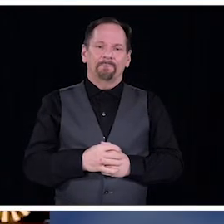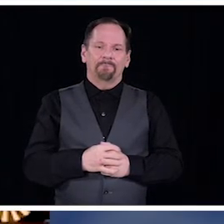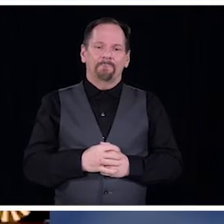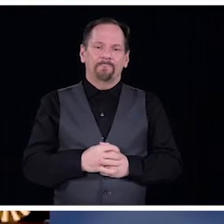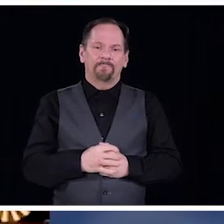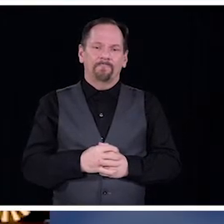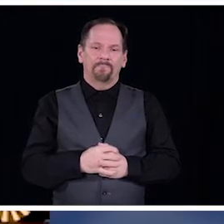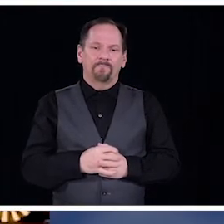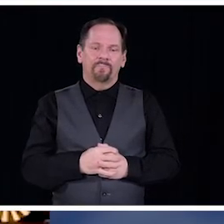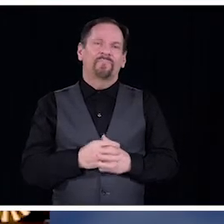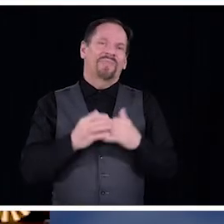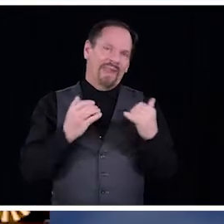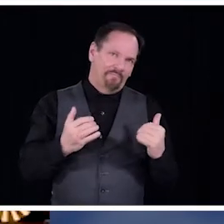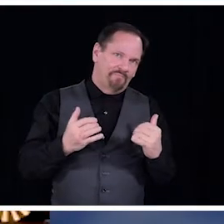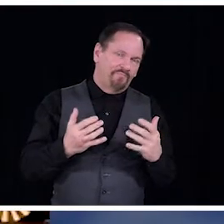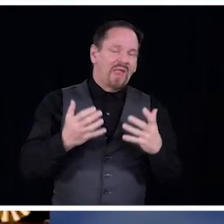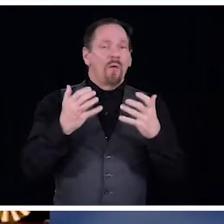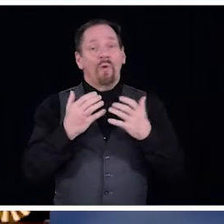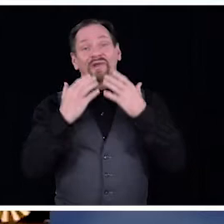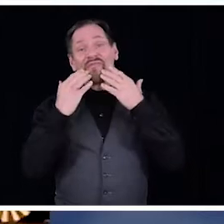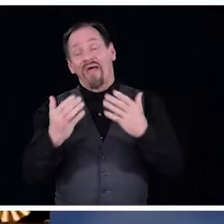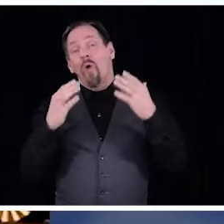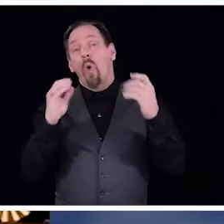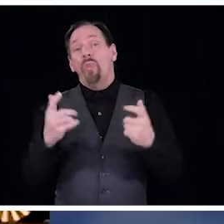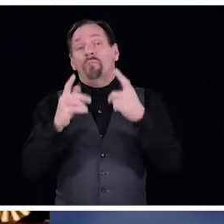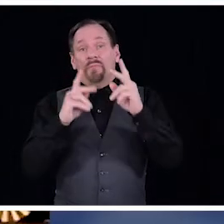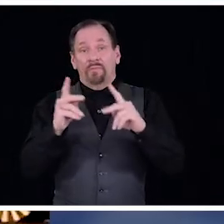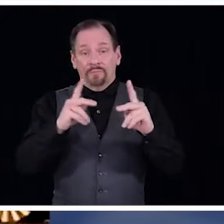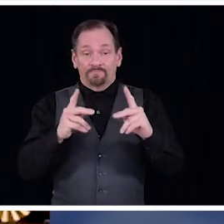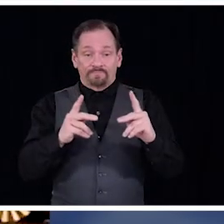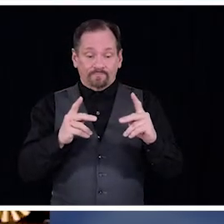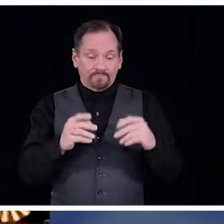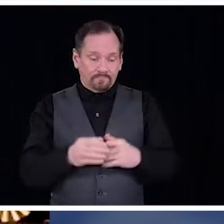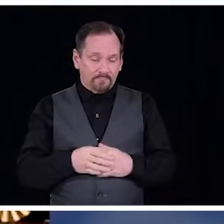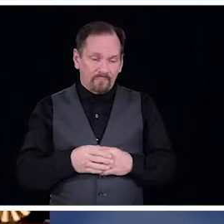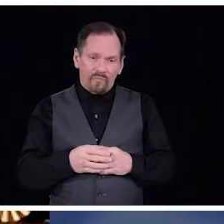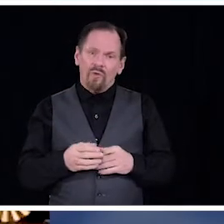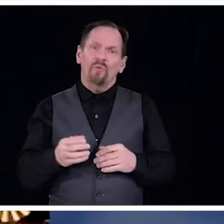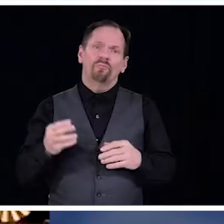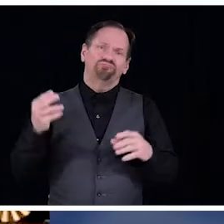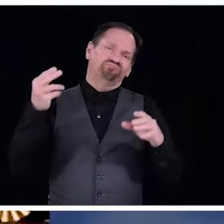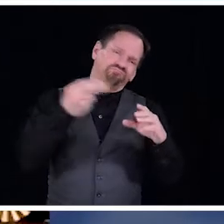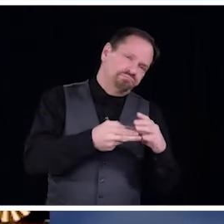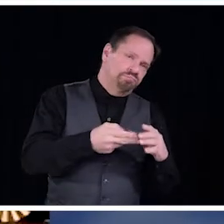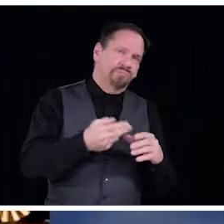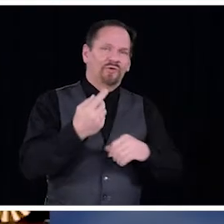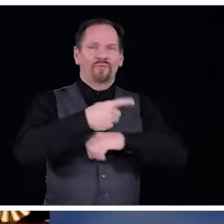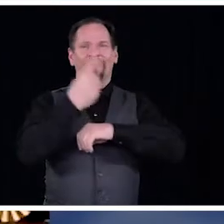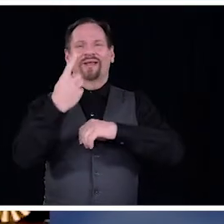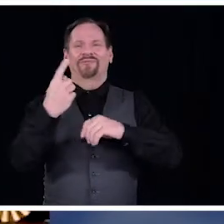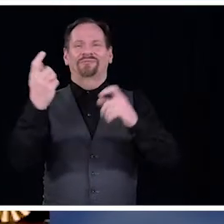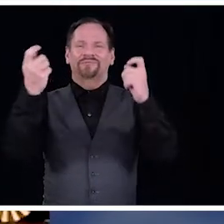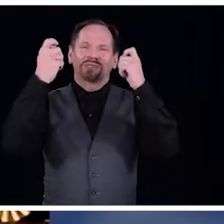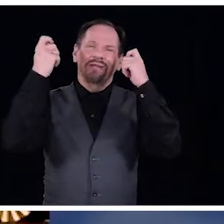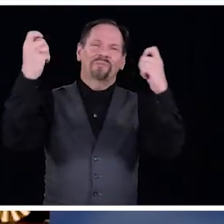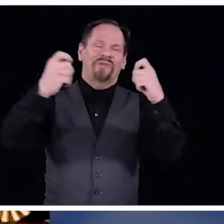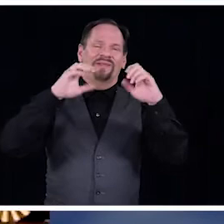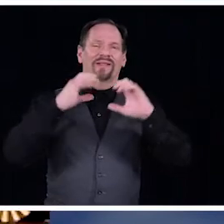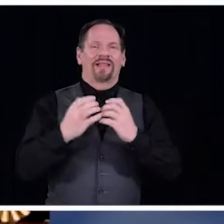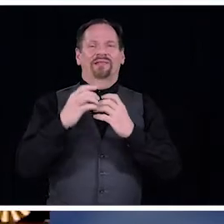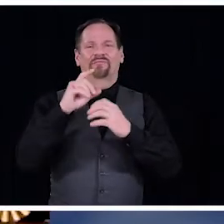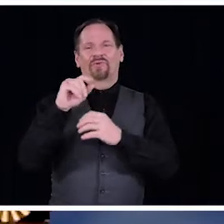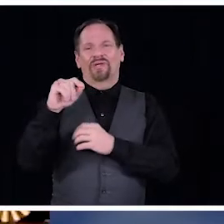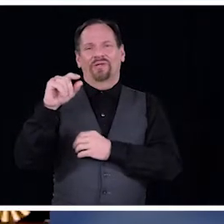Now I would like to again thank all who joined us online today to recognize and celebrate the class of 2020.